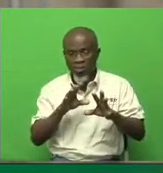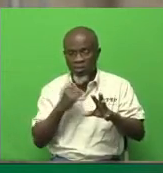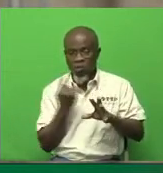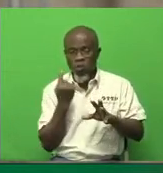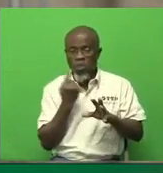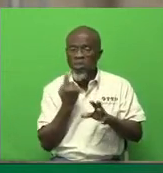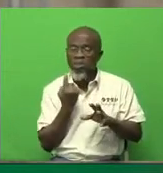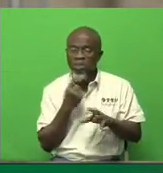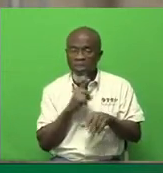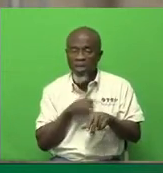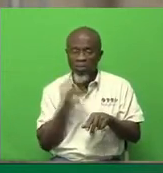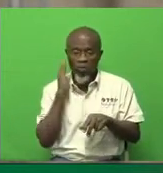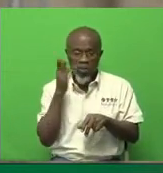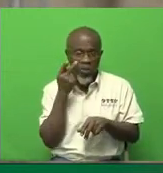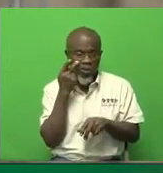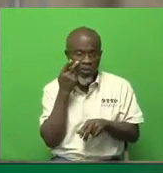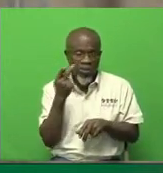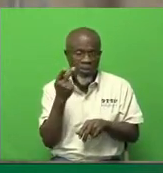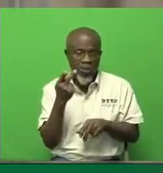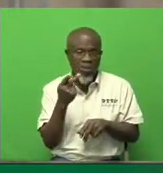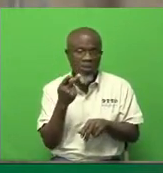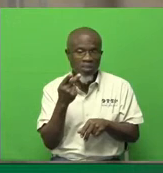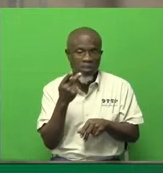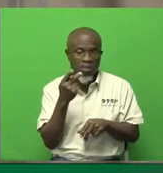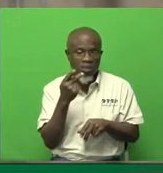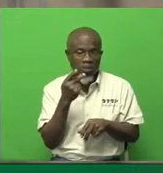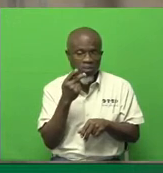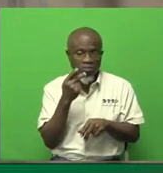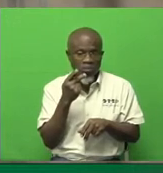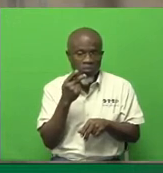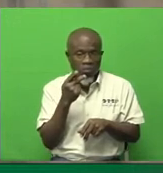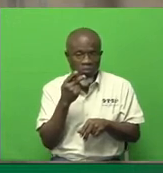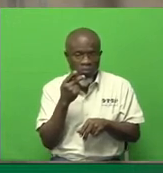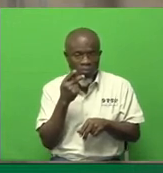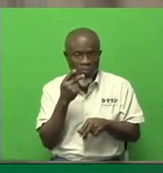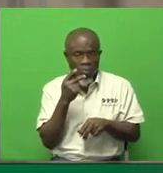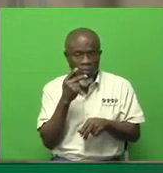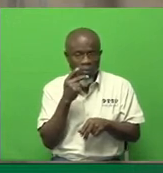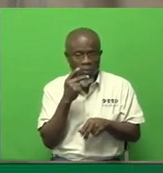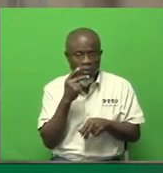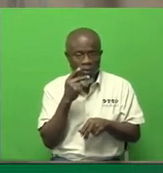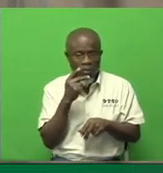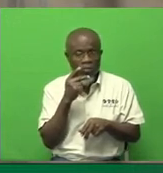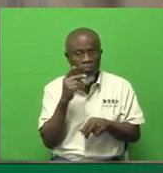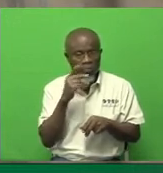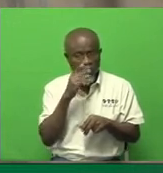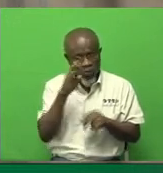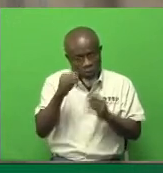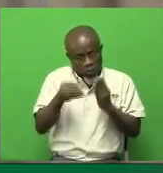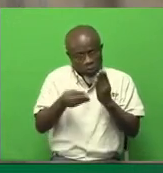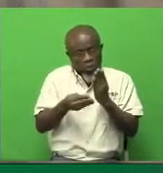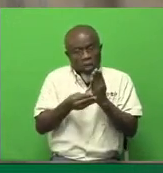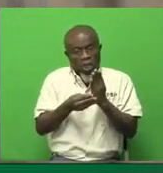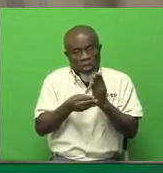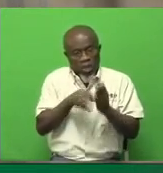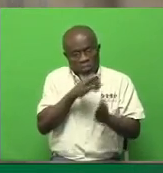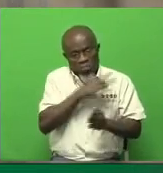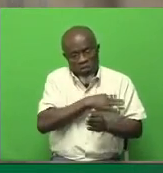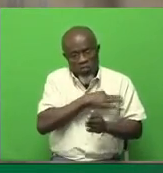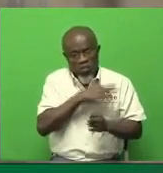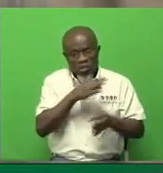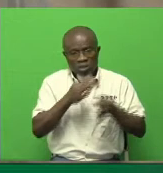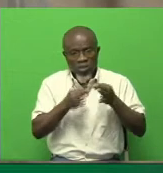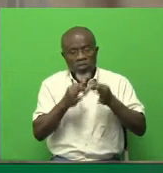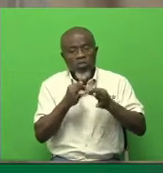investment into the area of water and electricity production would be through these tariffs Minnesota was very clear that